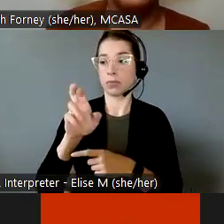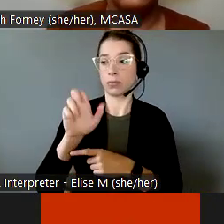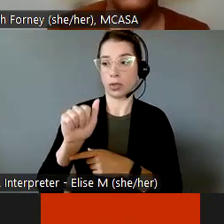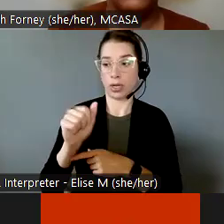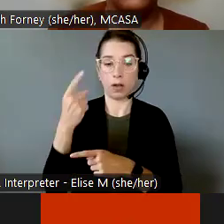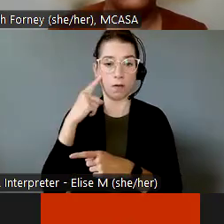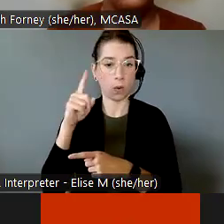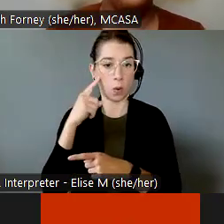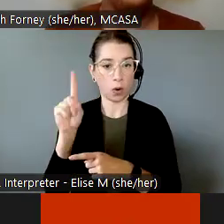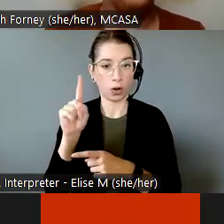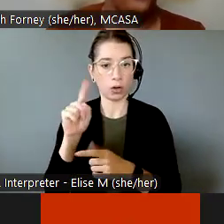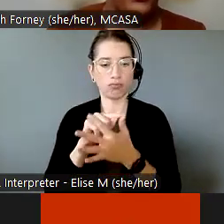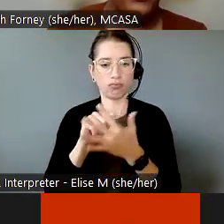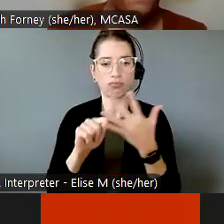things.